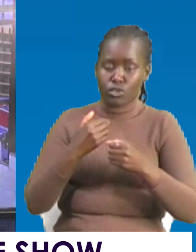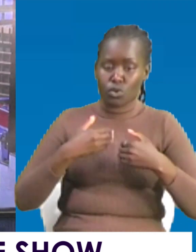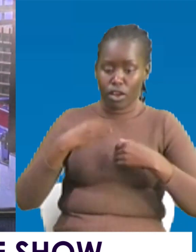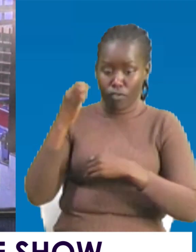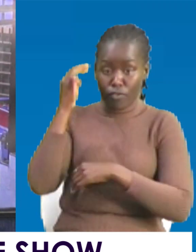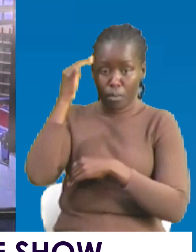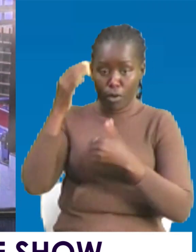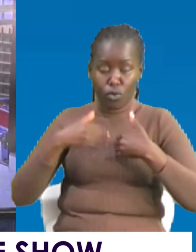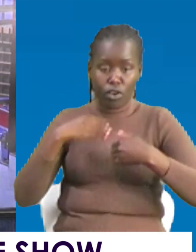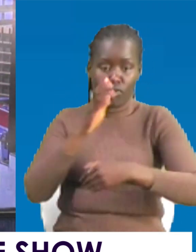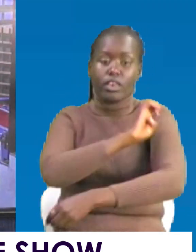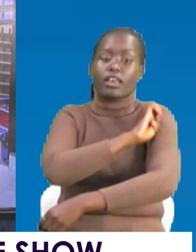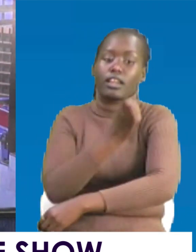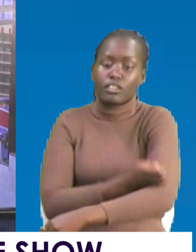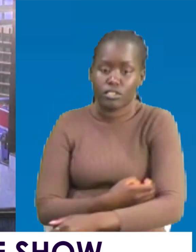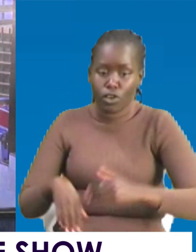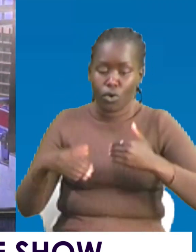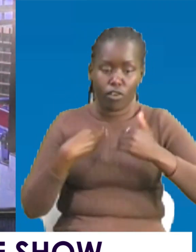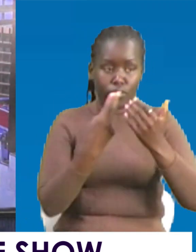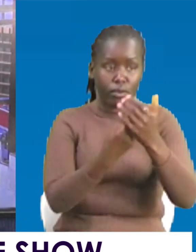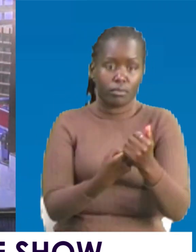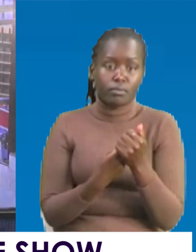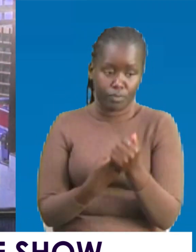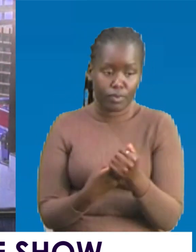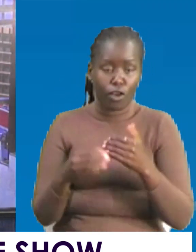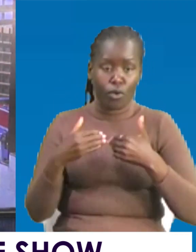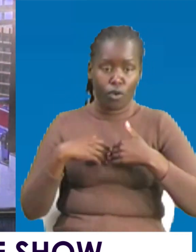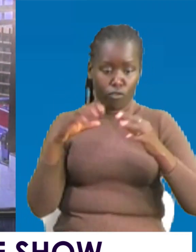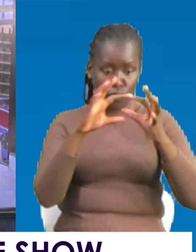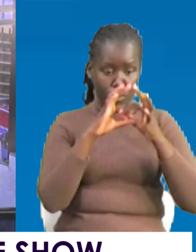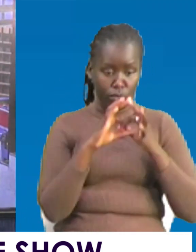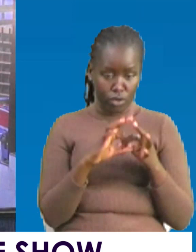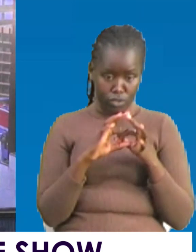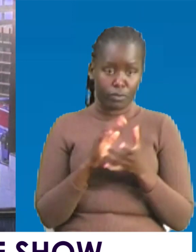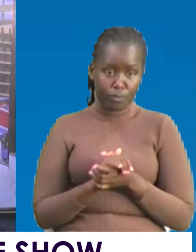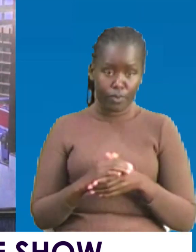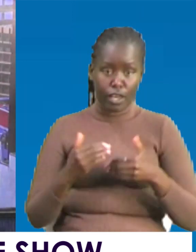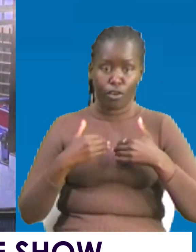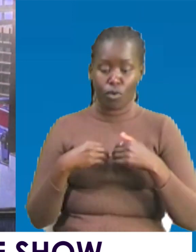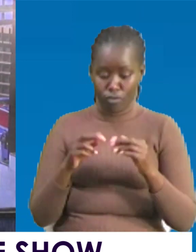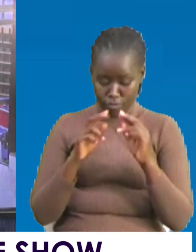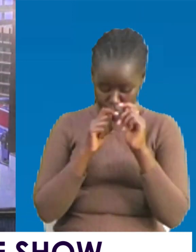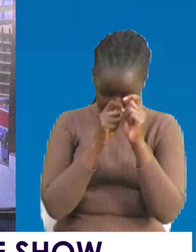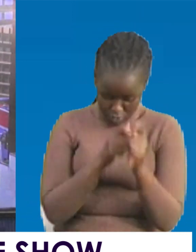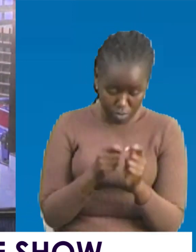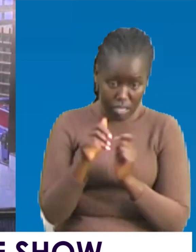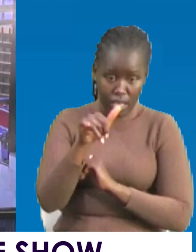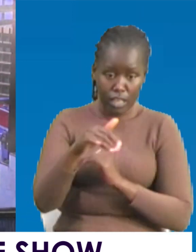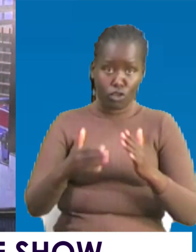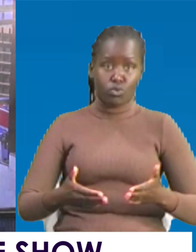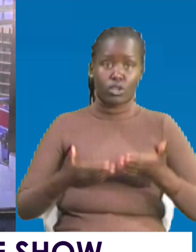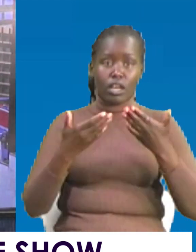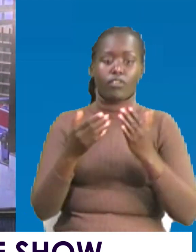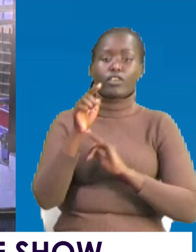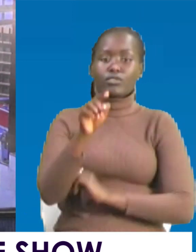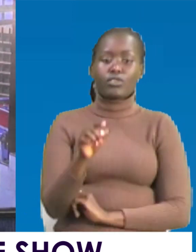the energy, you have the partnerships, you have the collaborations, you have the respect that we are giving to